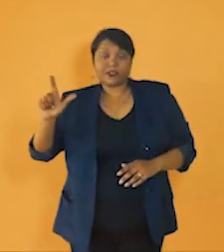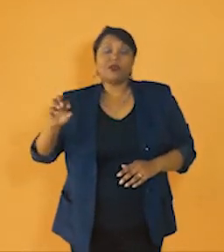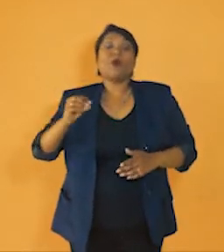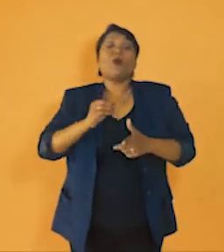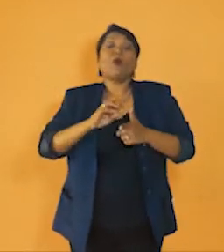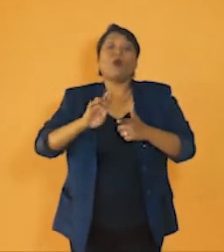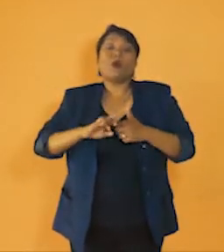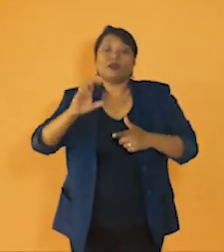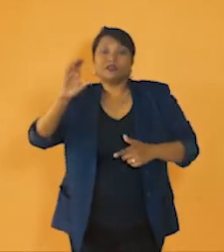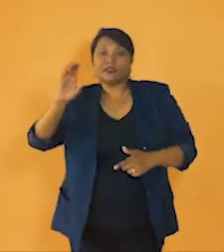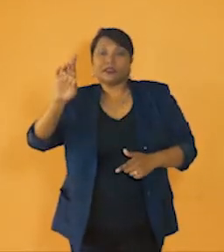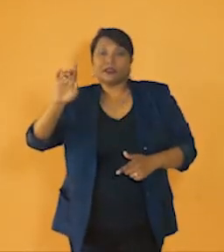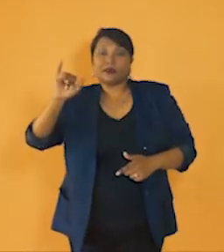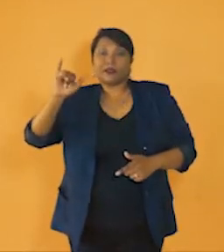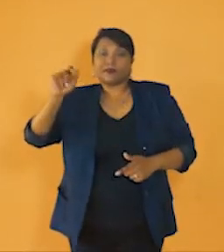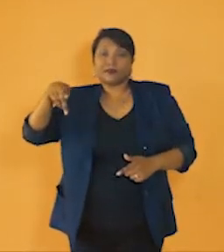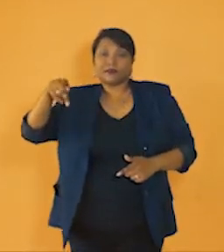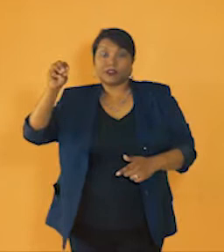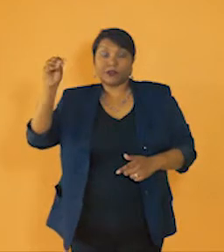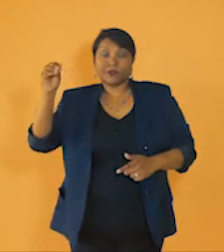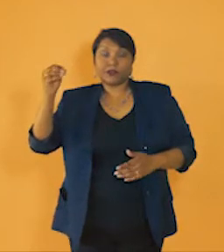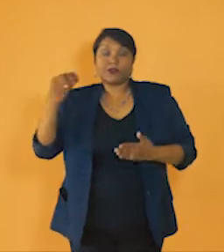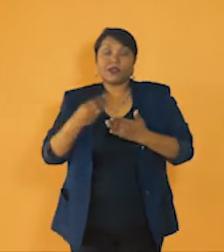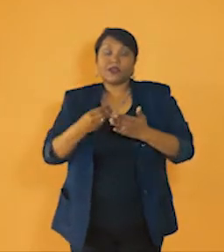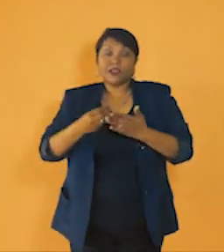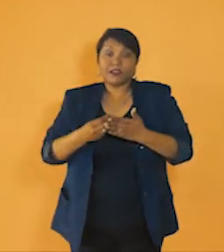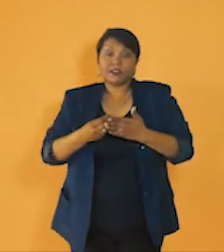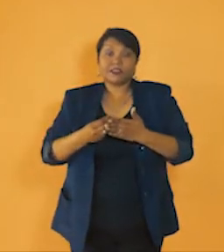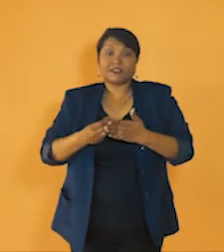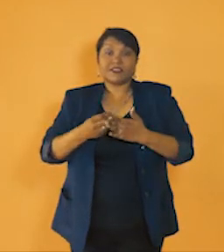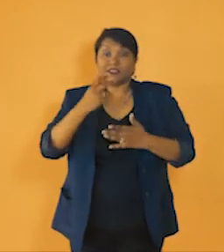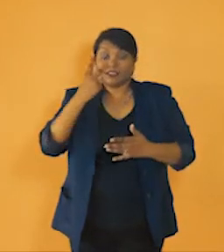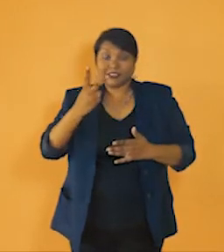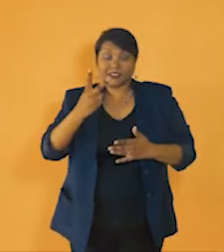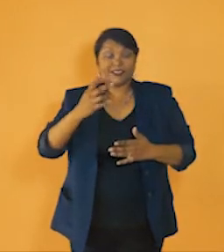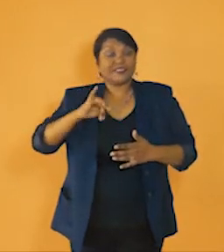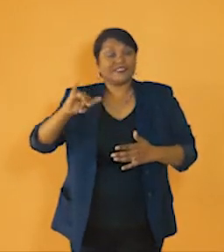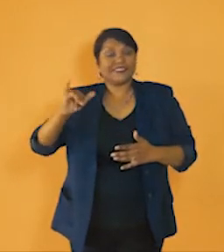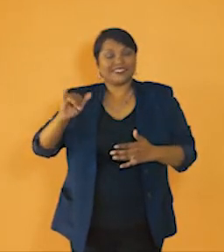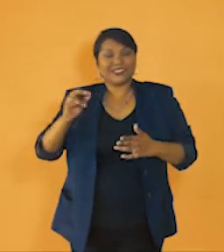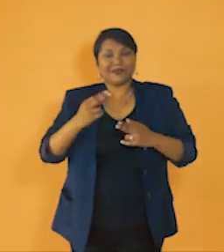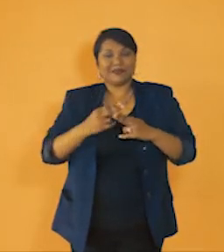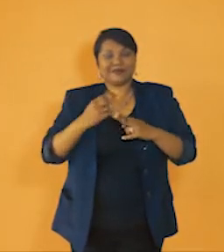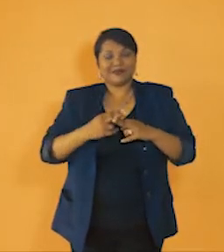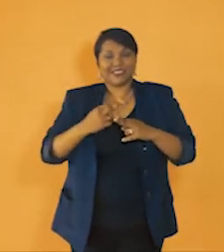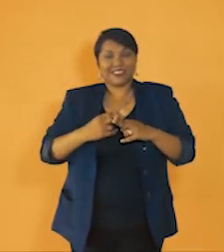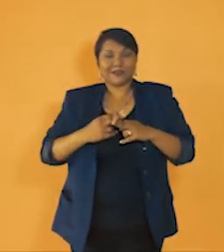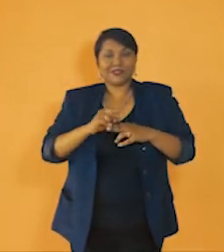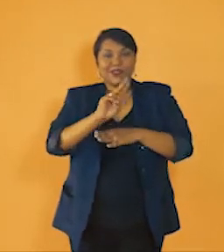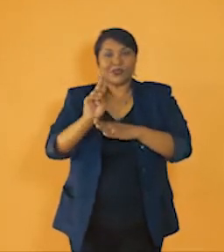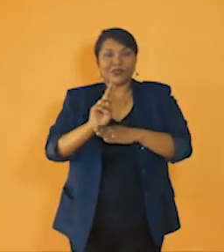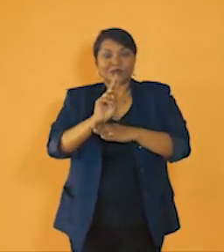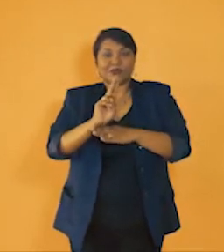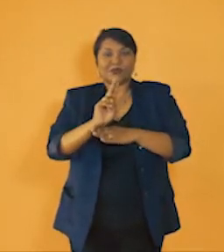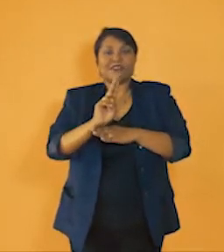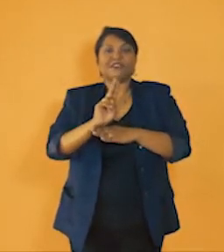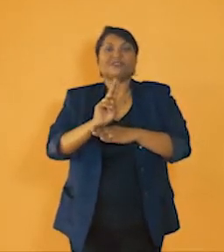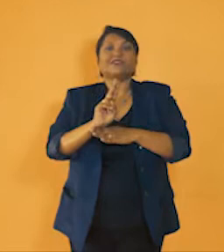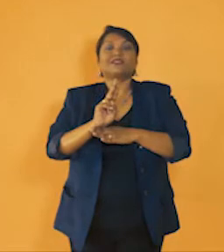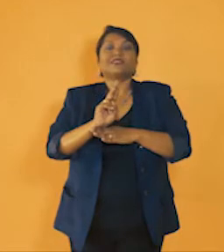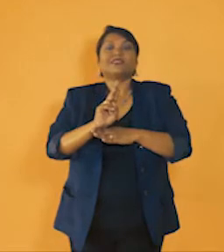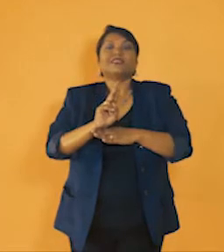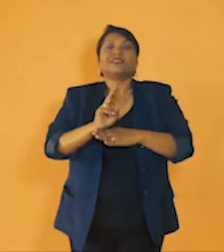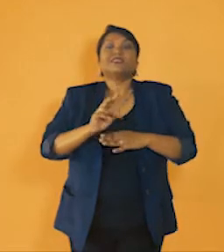overlap in the terms that I used. And these terms are taken from the FATF recommendations with regard to virtual